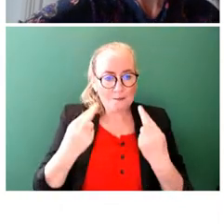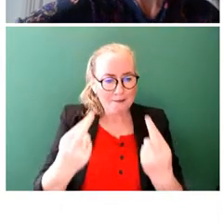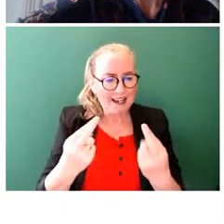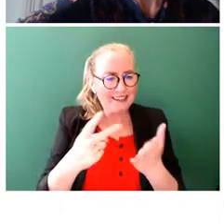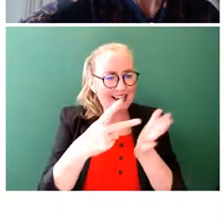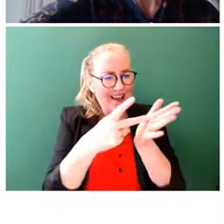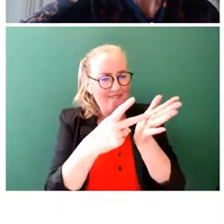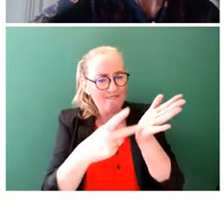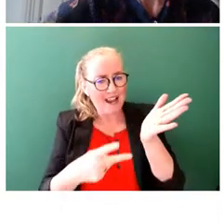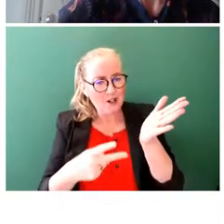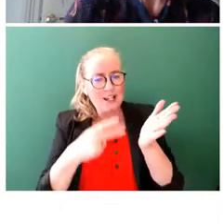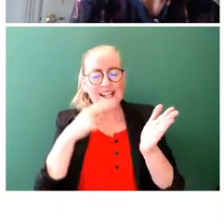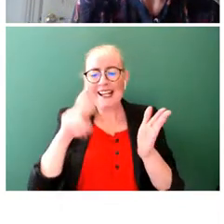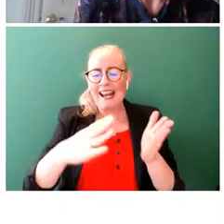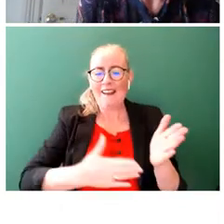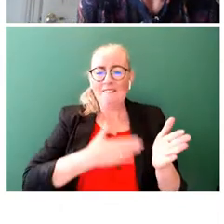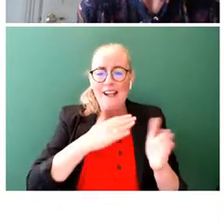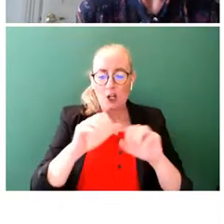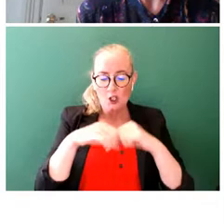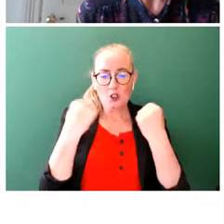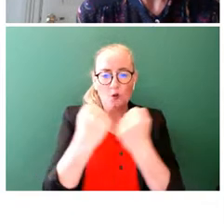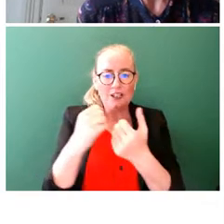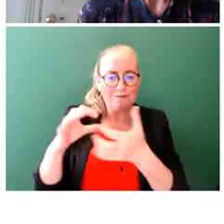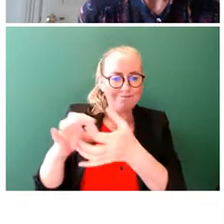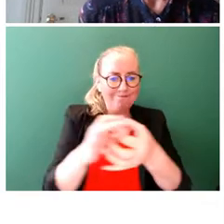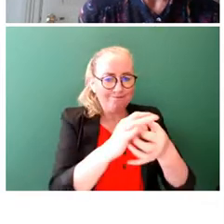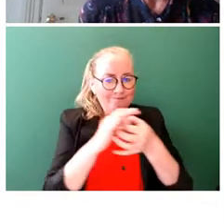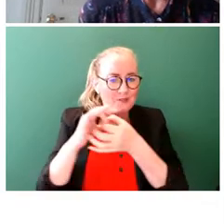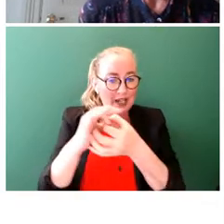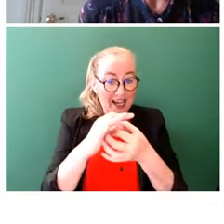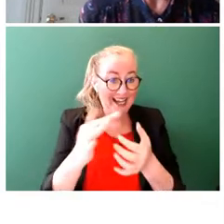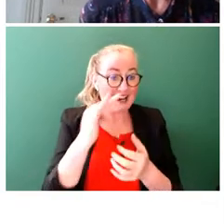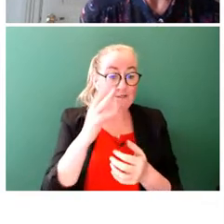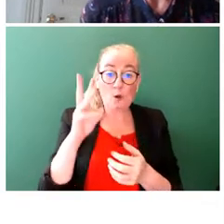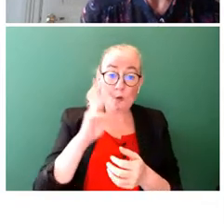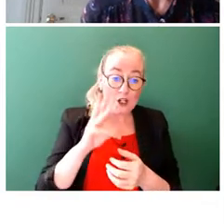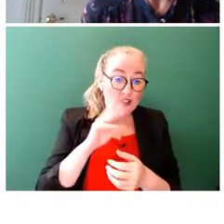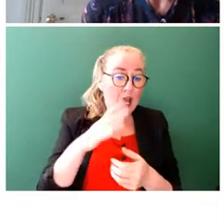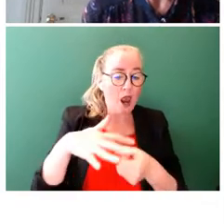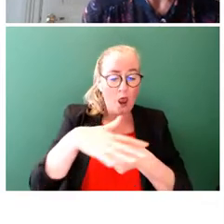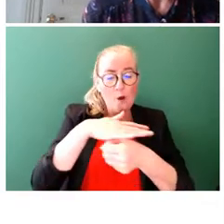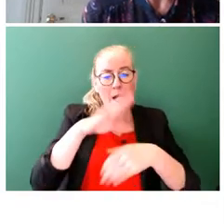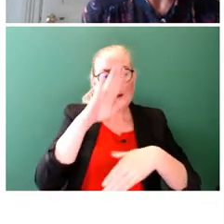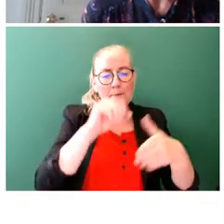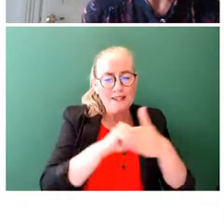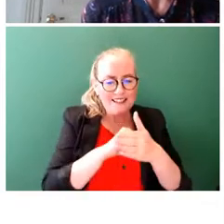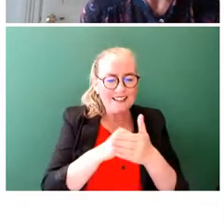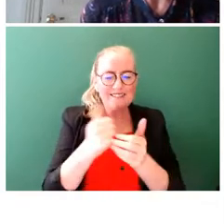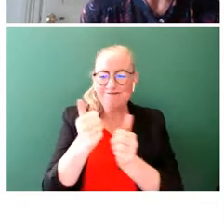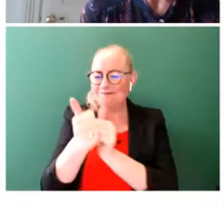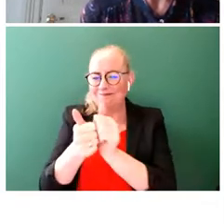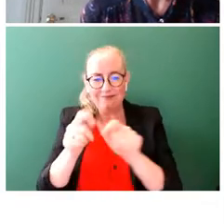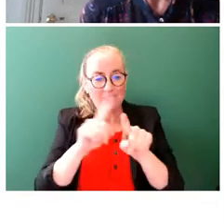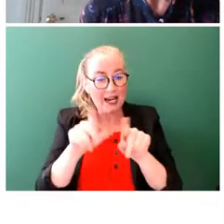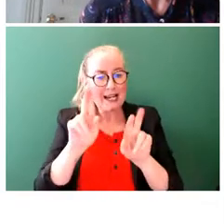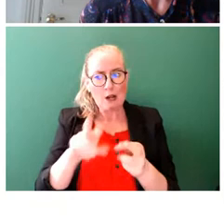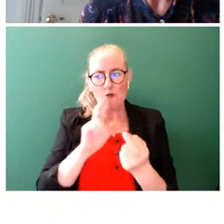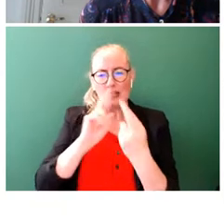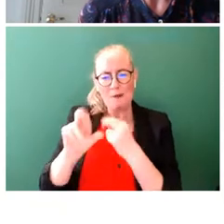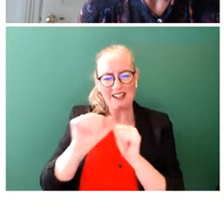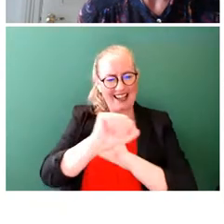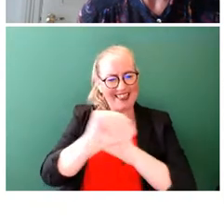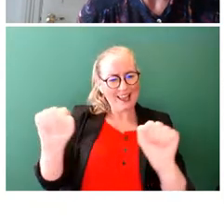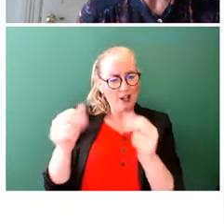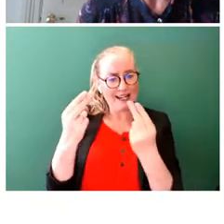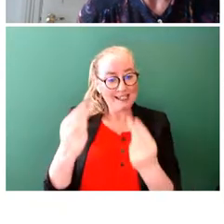socially connected and engaged in community life if they wish to do so, that local businesses and amenities are responsive to a person's needs, and that